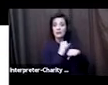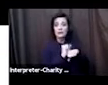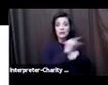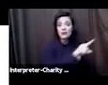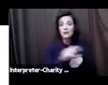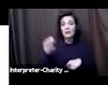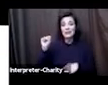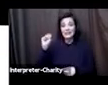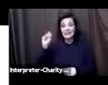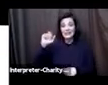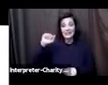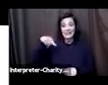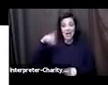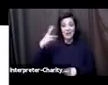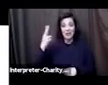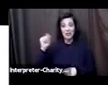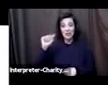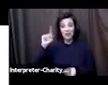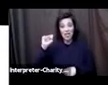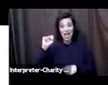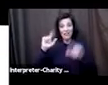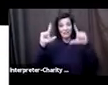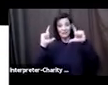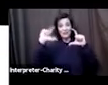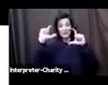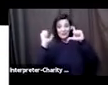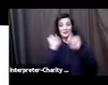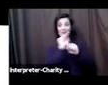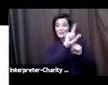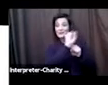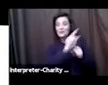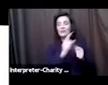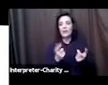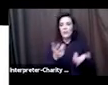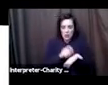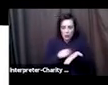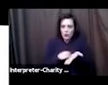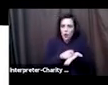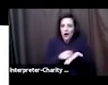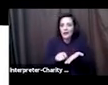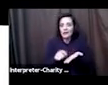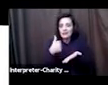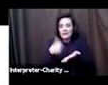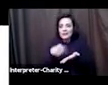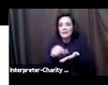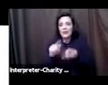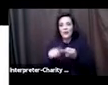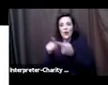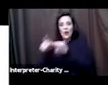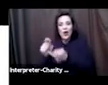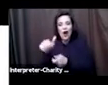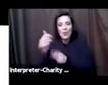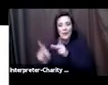Snapchat, we wrote a note to somebody, maybe scribbled down a note for ourselves or left one for a loved one. And these are all forms